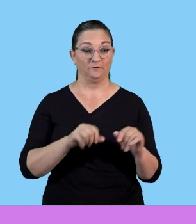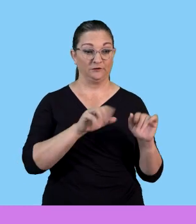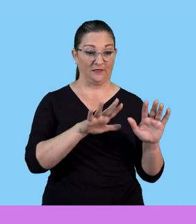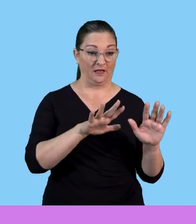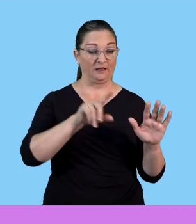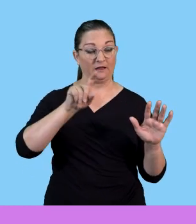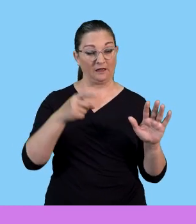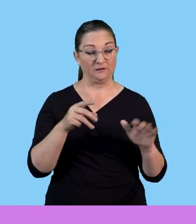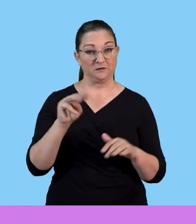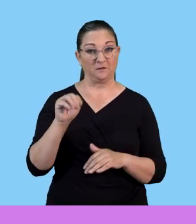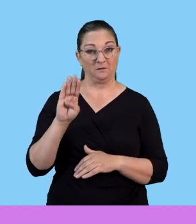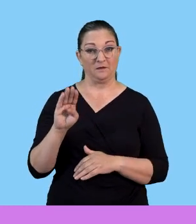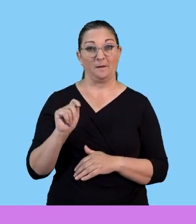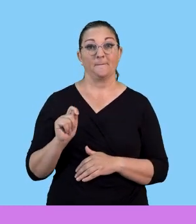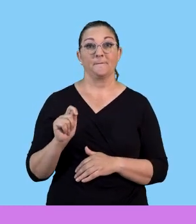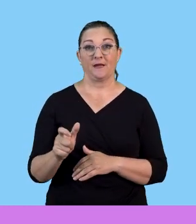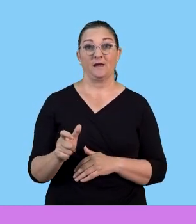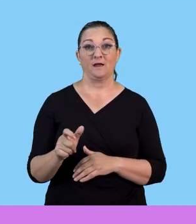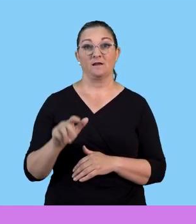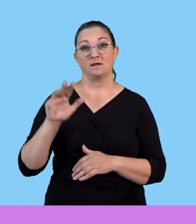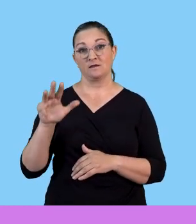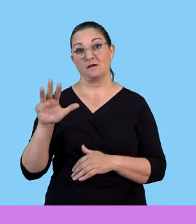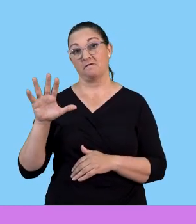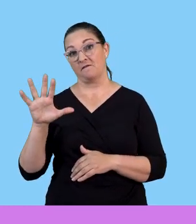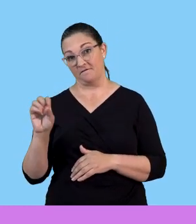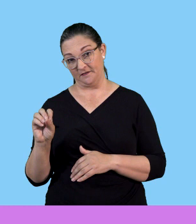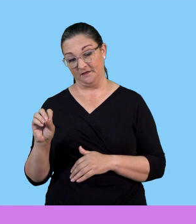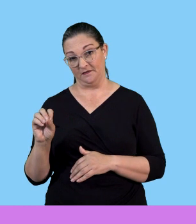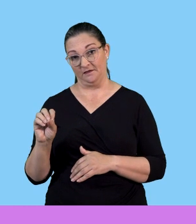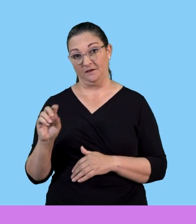And for that 10,000 megabytes, he pays